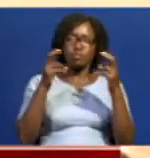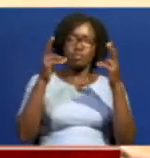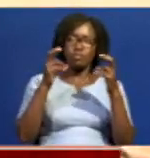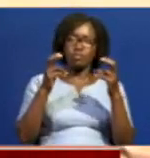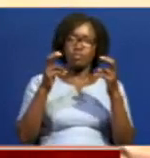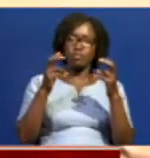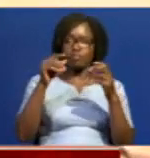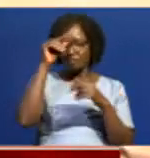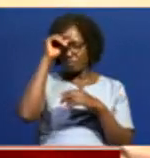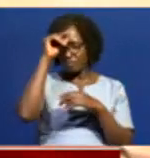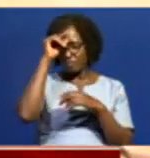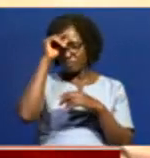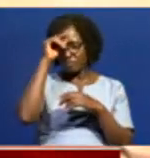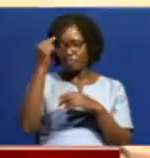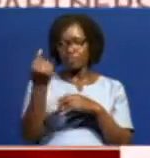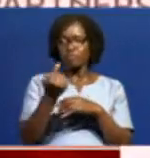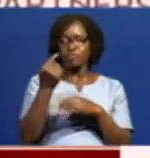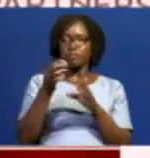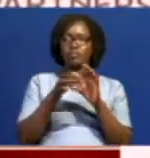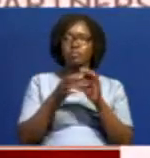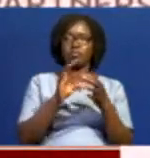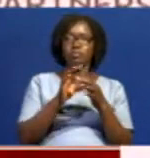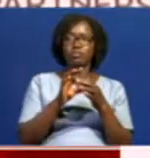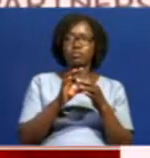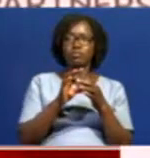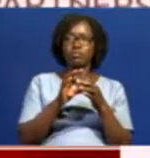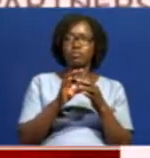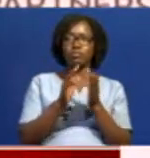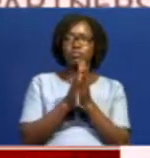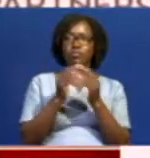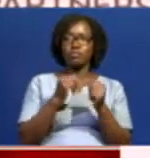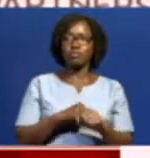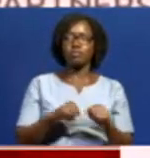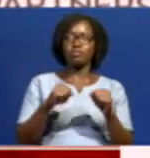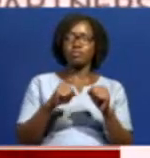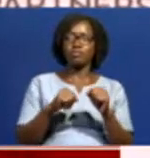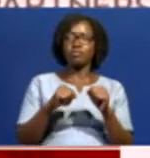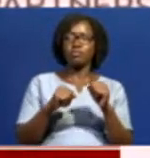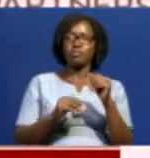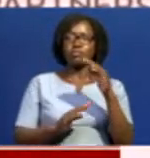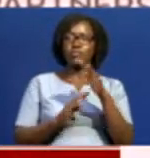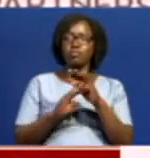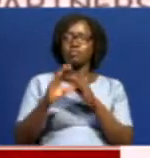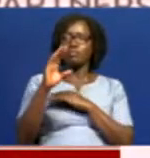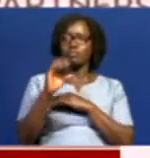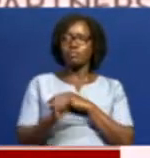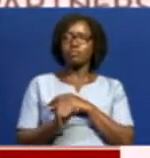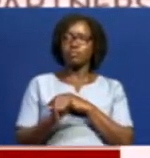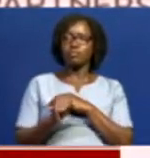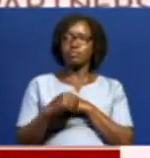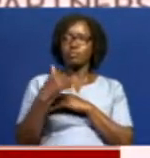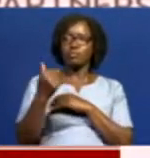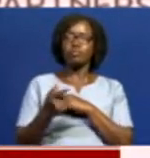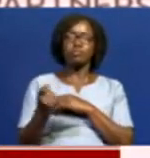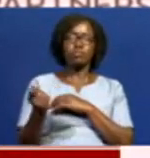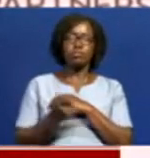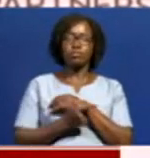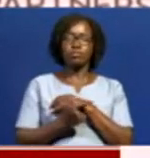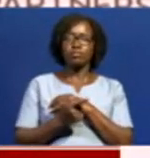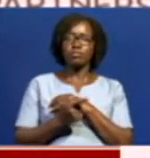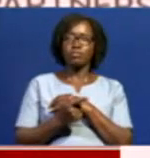the government alone coordination unit that our chair with the Prime Cabinet Secretary will meet once every month to